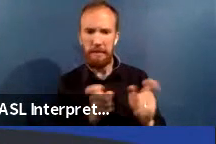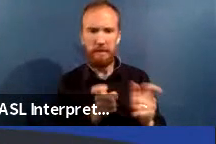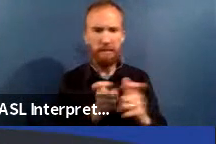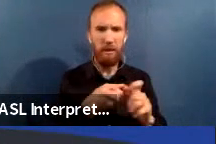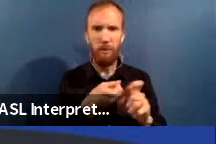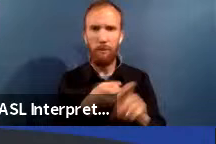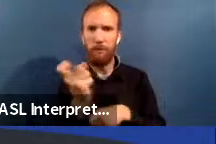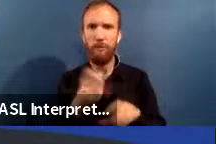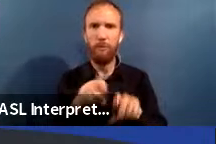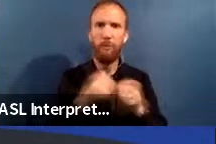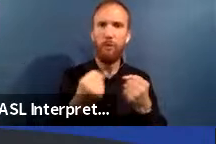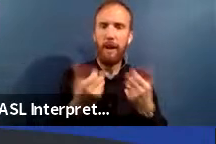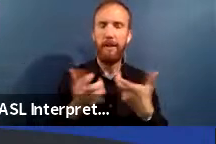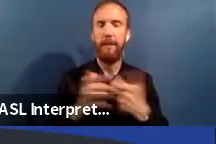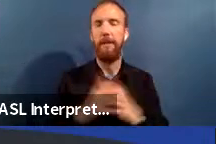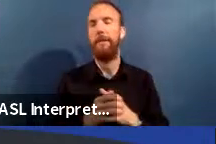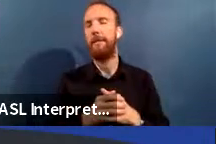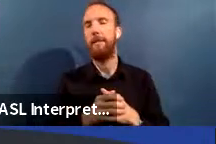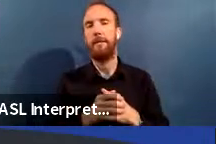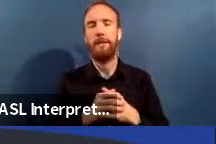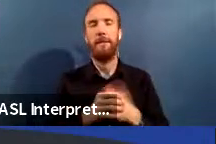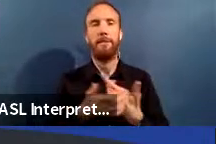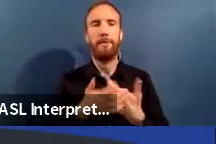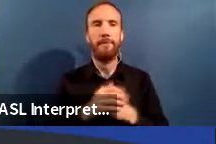Another benefit from this type of